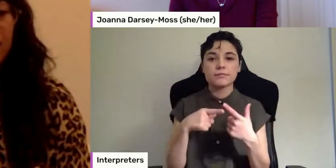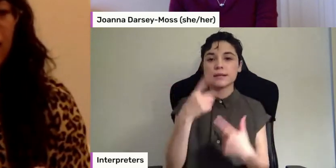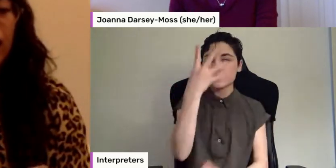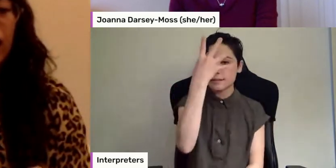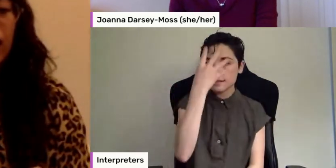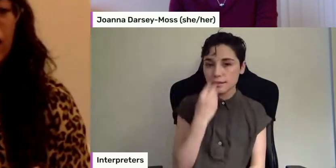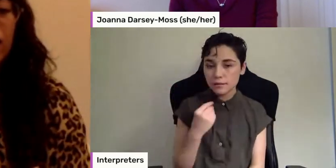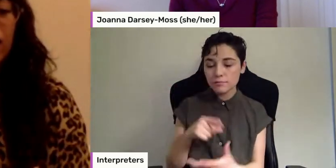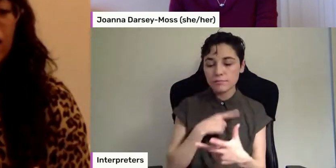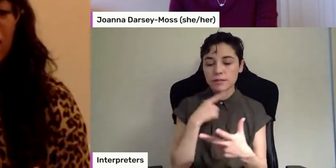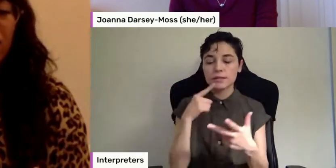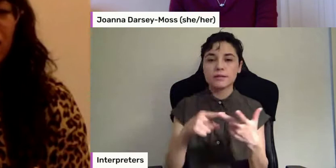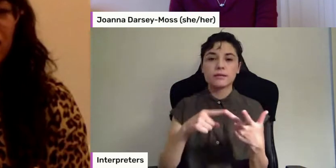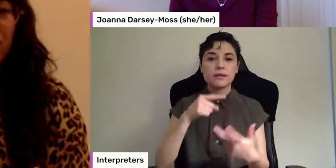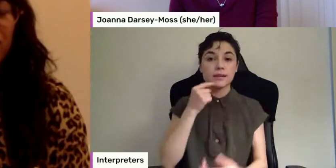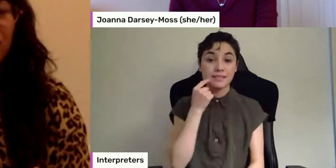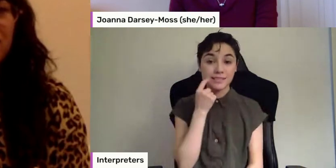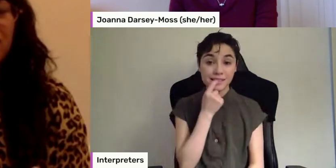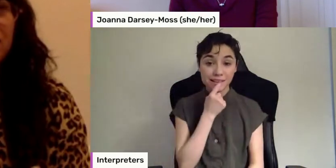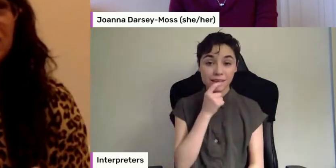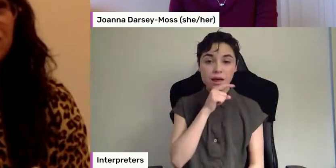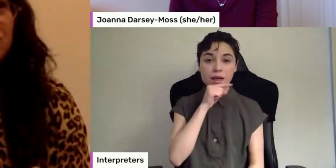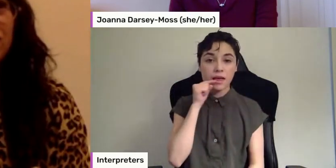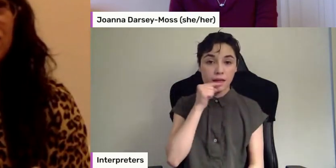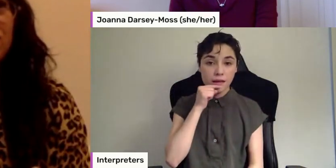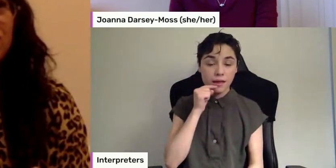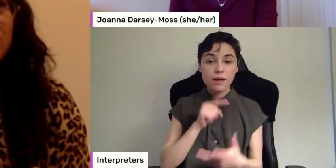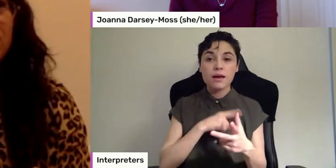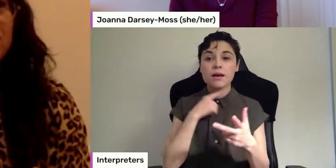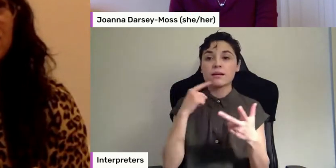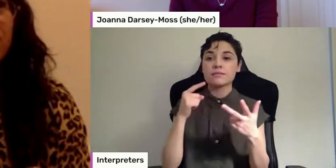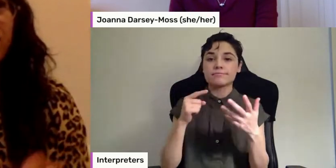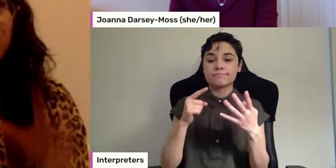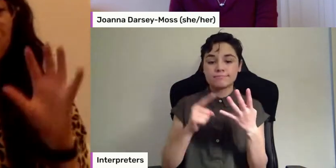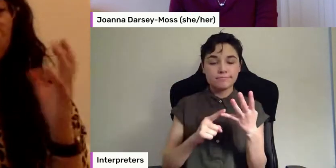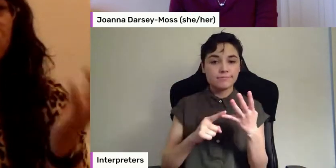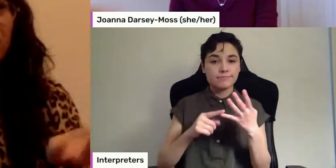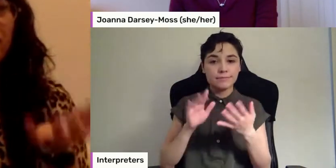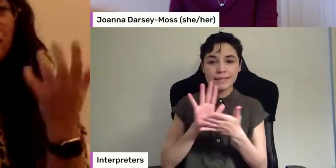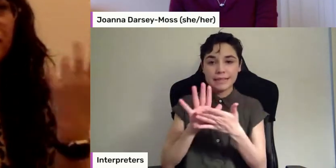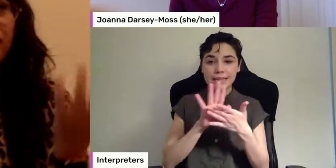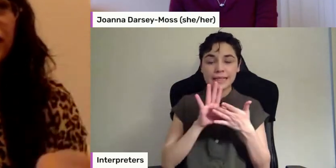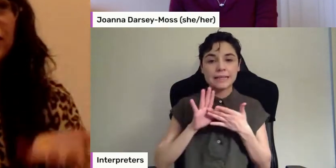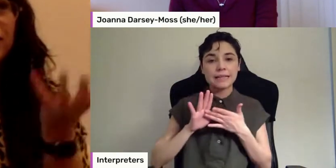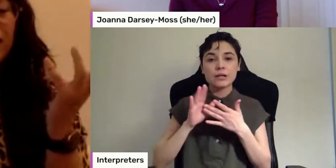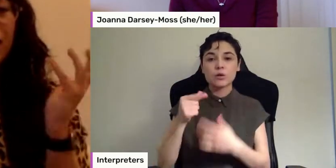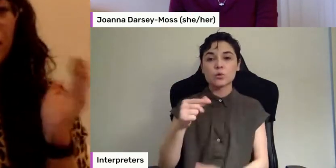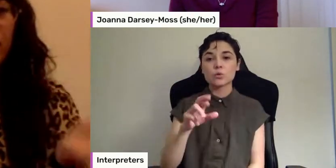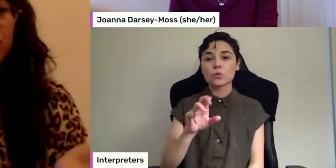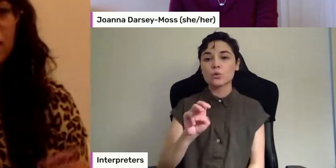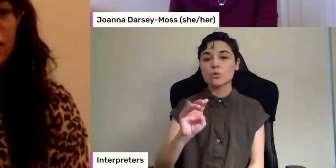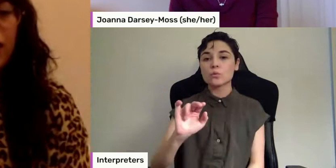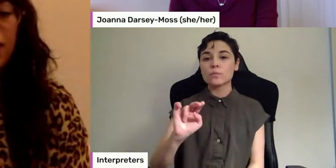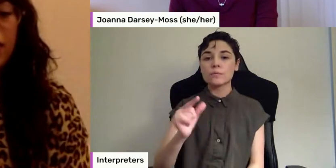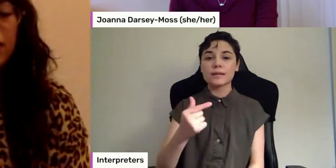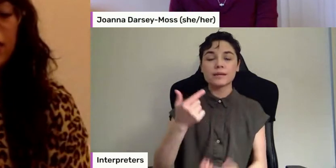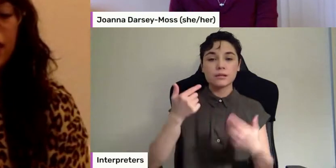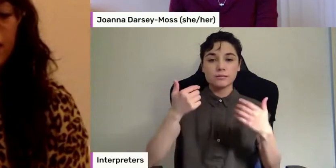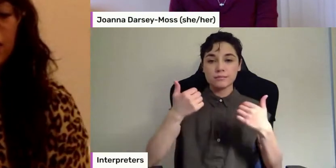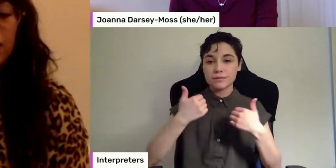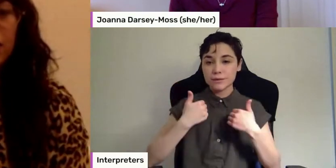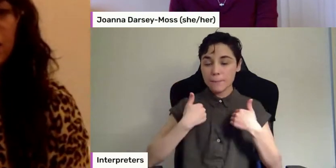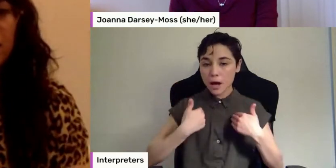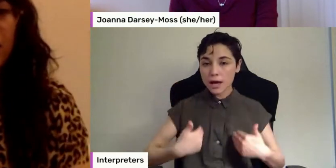things like that. And, you know, I think the ways that we situate those things and like prescribe like amounts of them